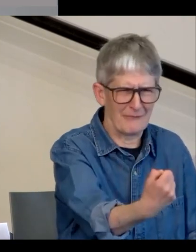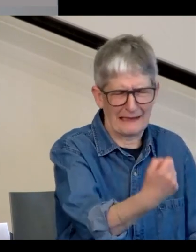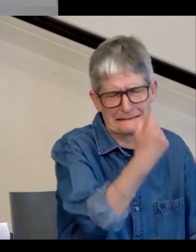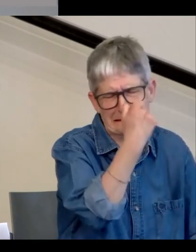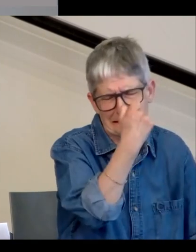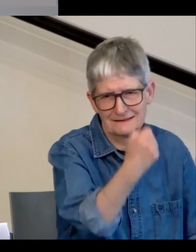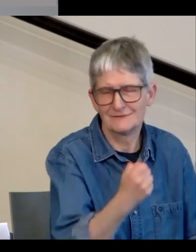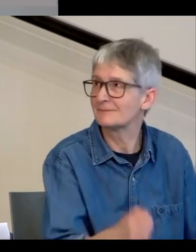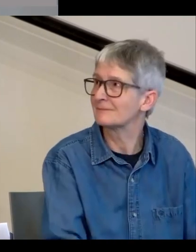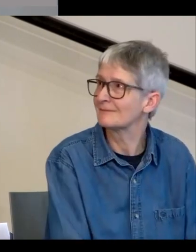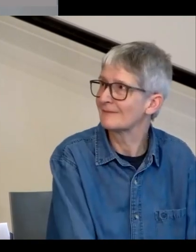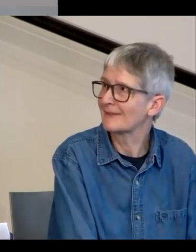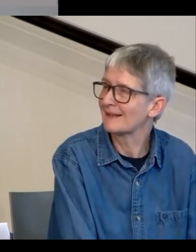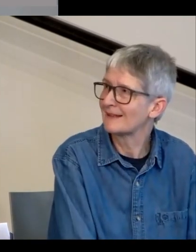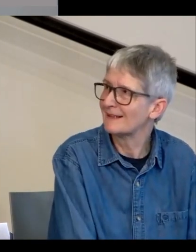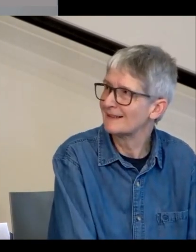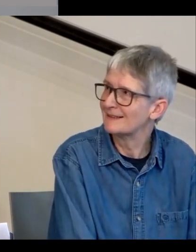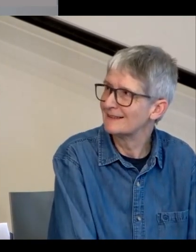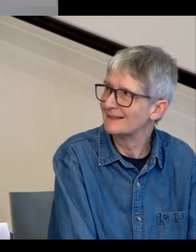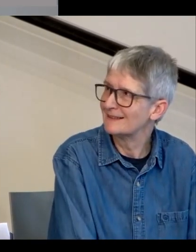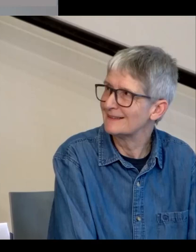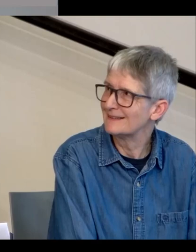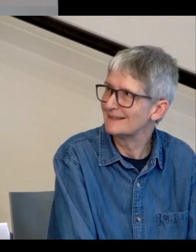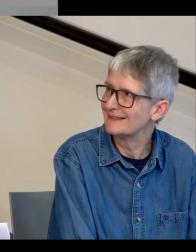Okay. Oh. Oh. Hey.